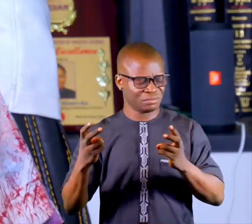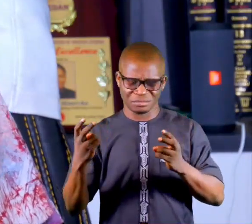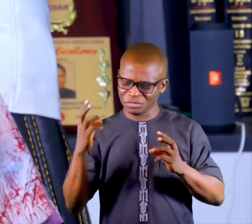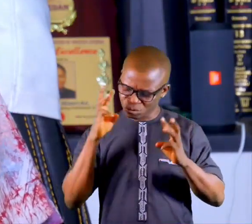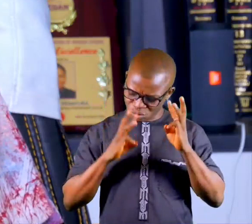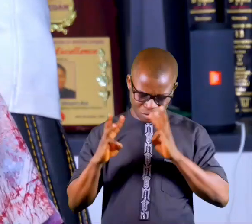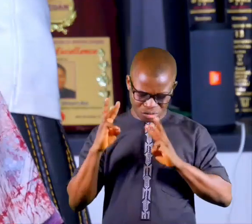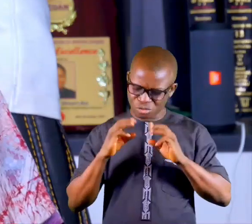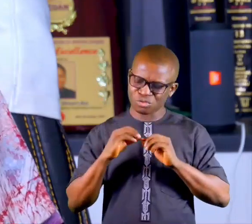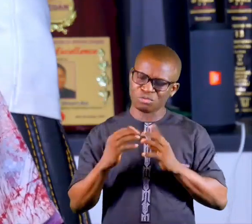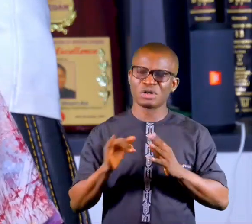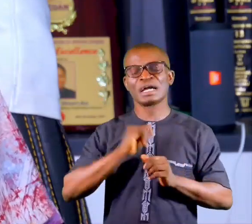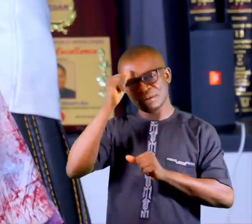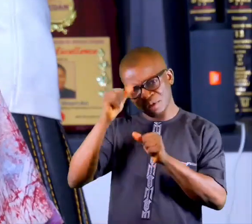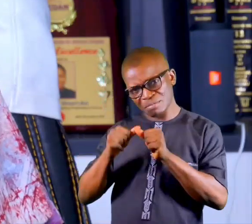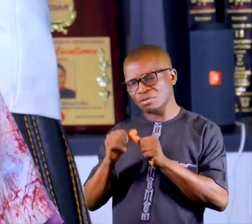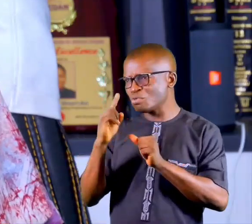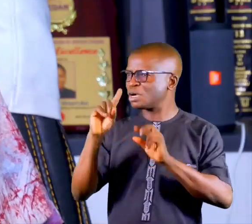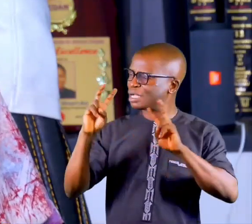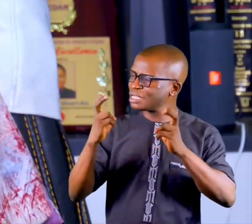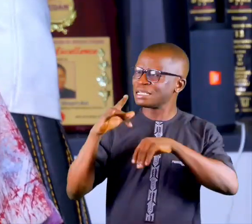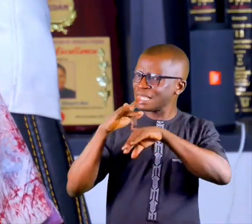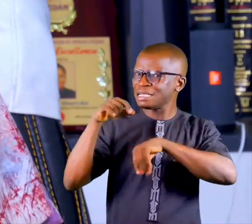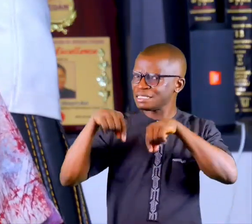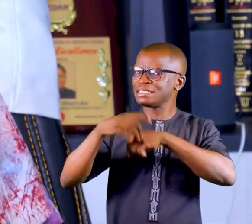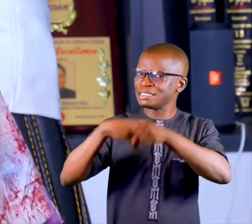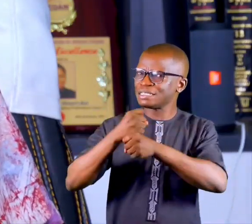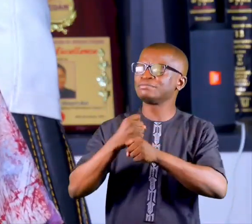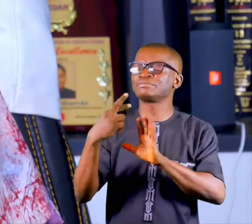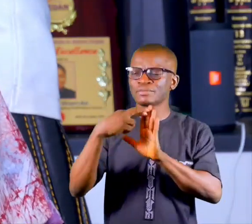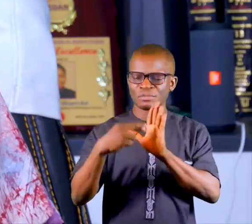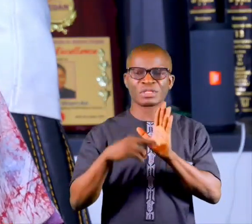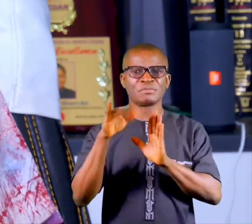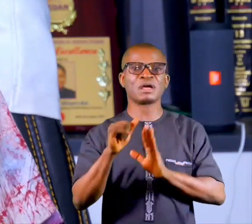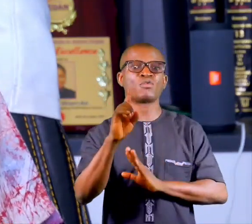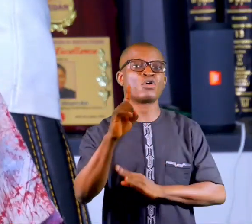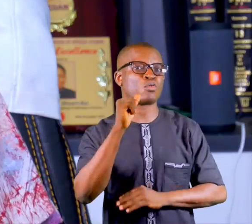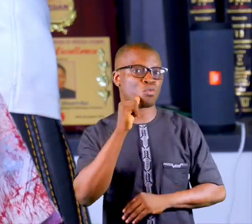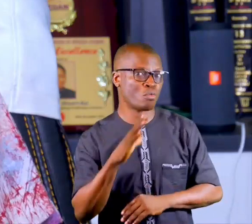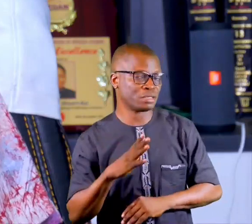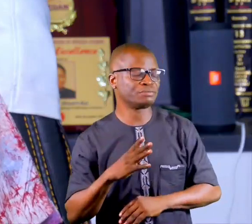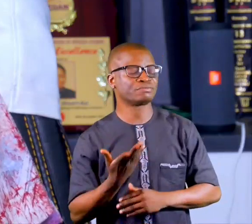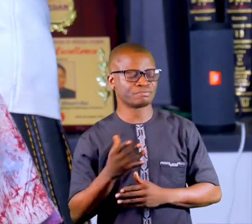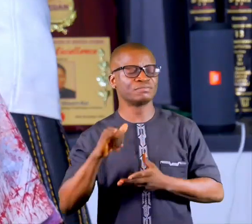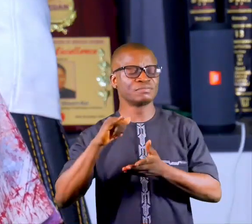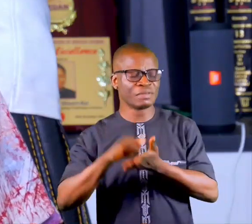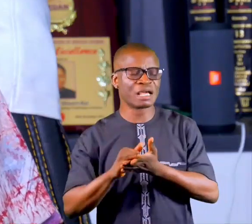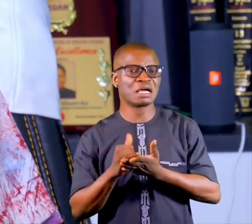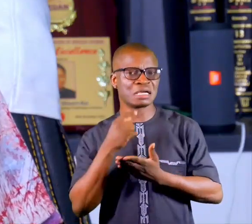I remember a case early this year that was reported by a woman who claimed